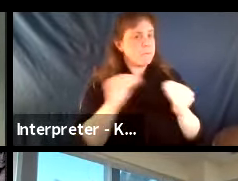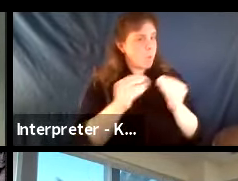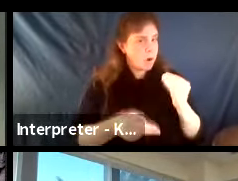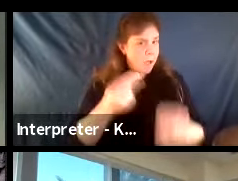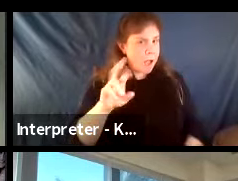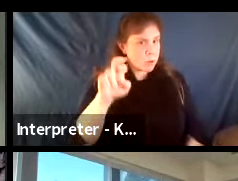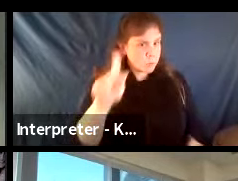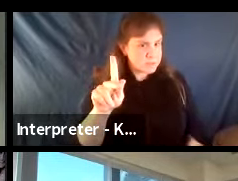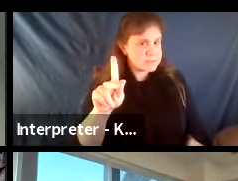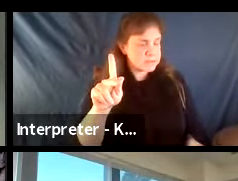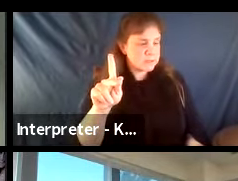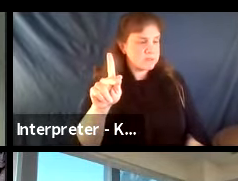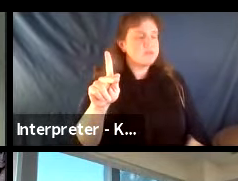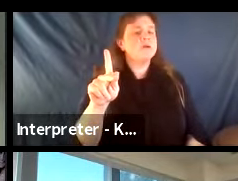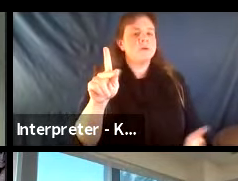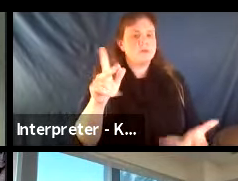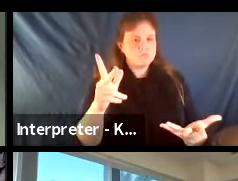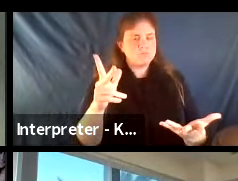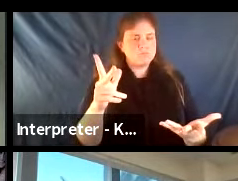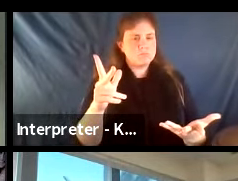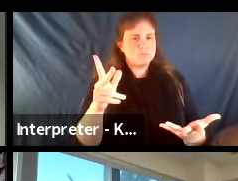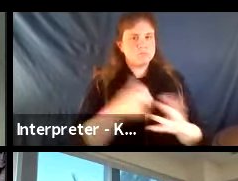overlaying of both of those things.